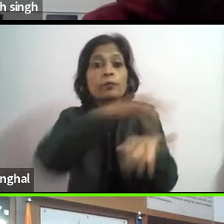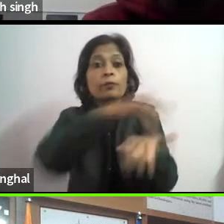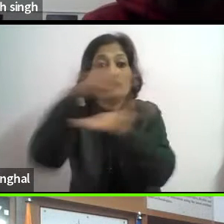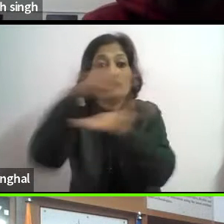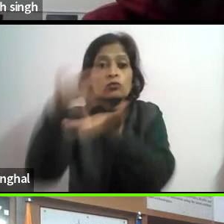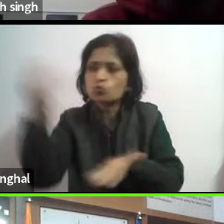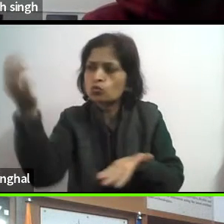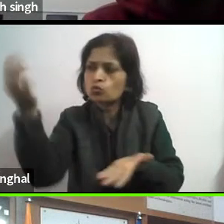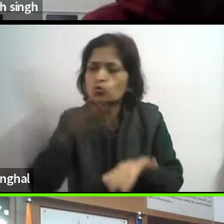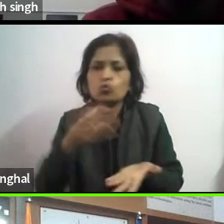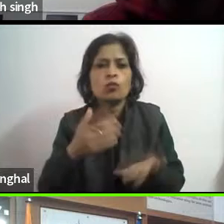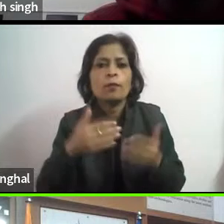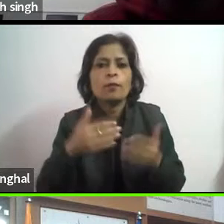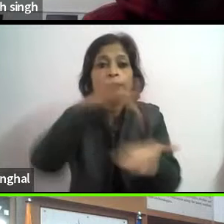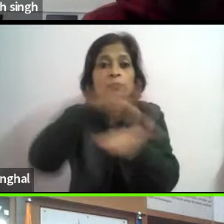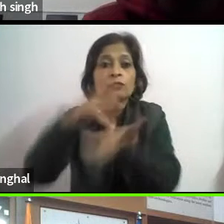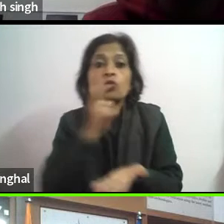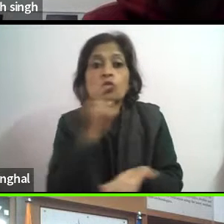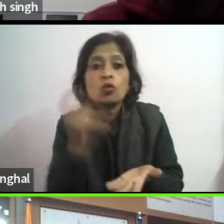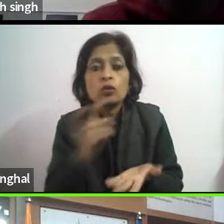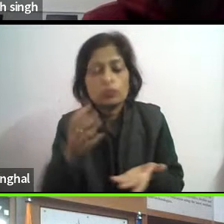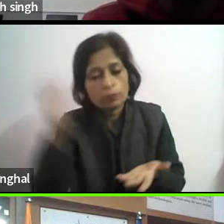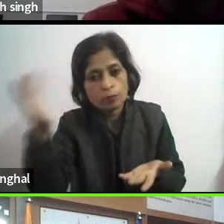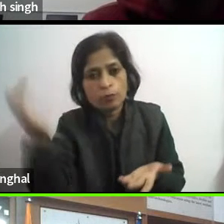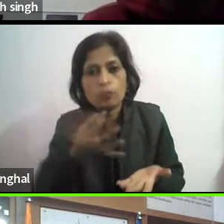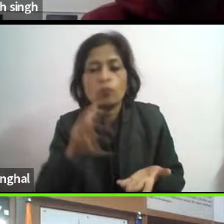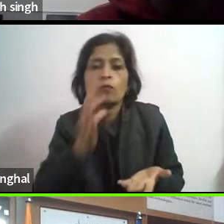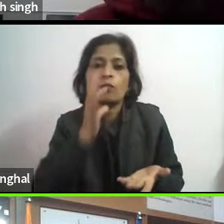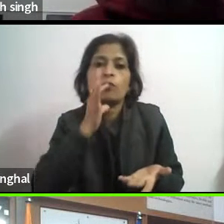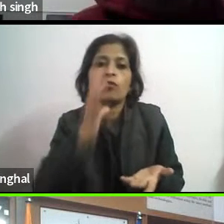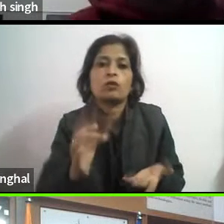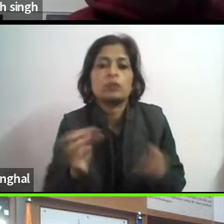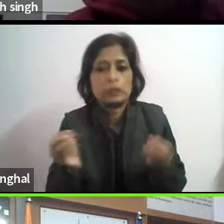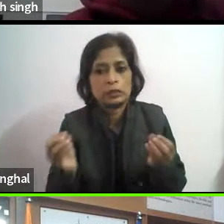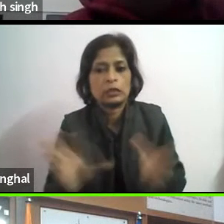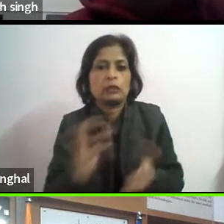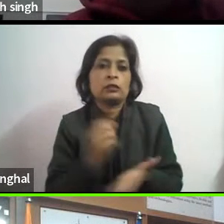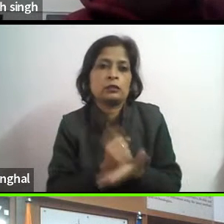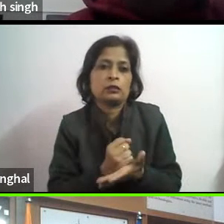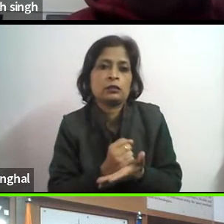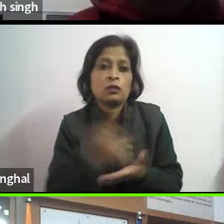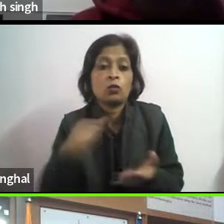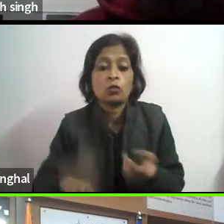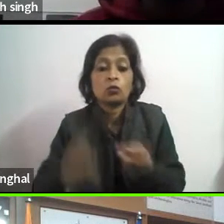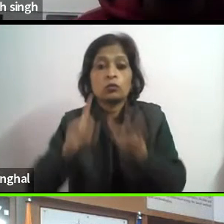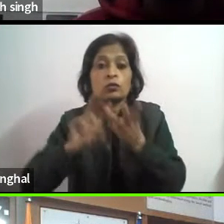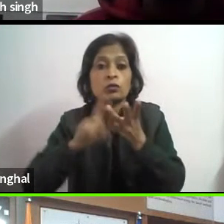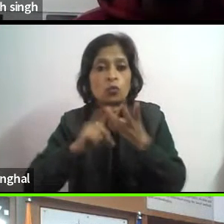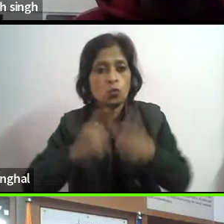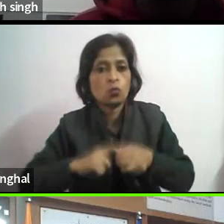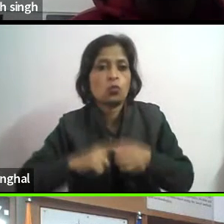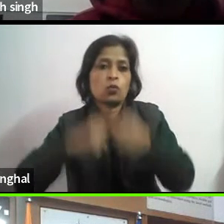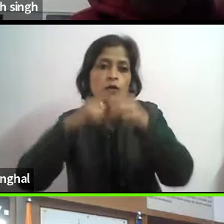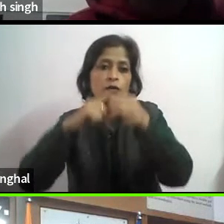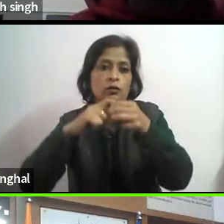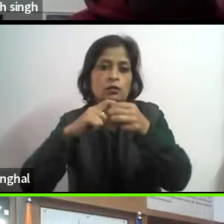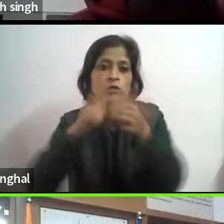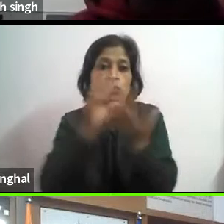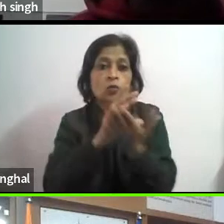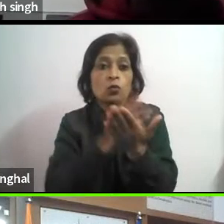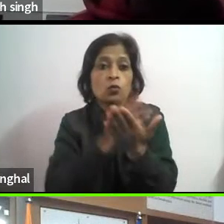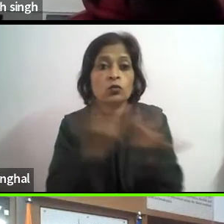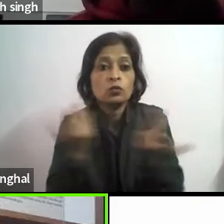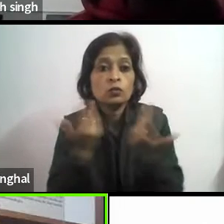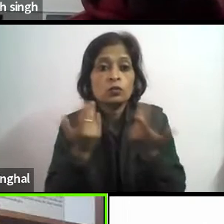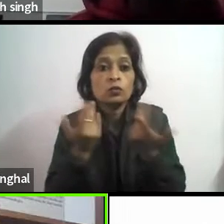of platforms, that is very important. Third, quality of the courses. Who prepares?